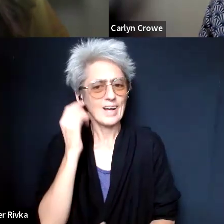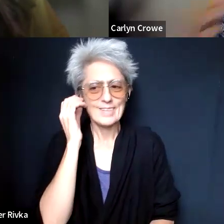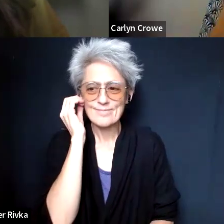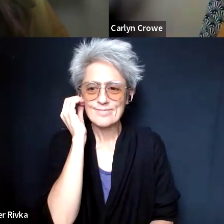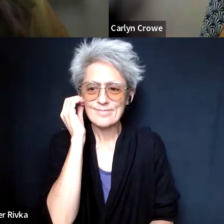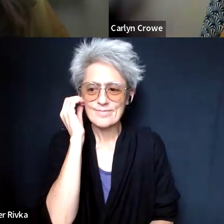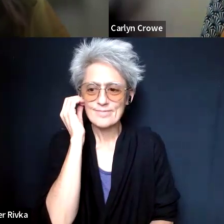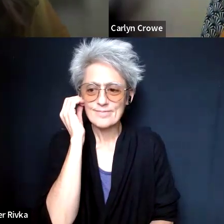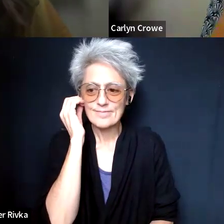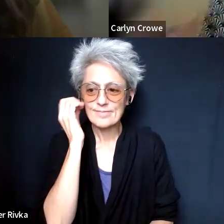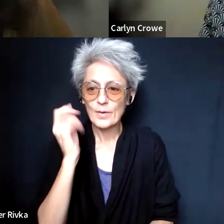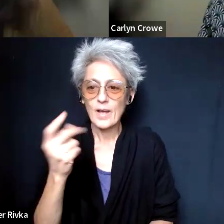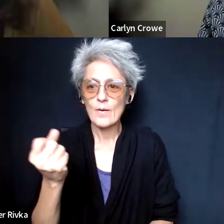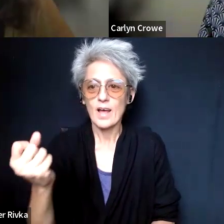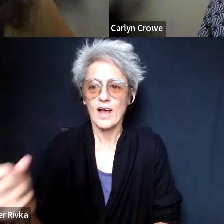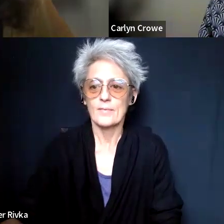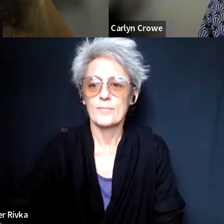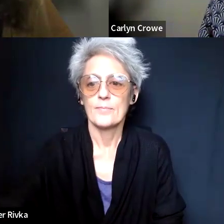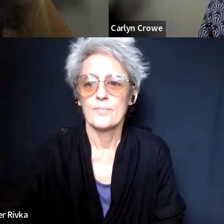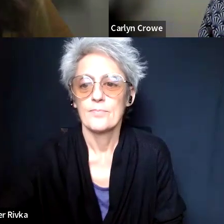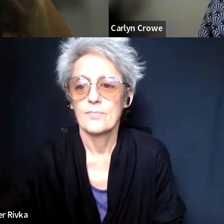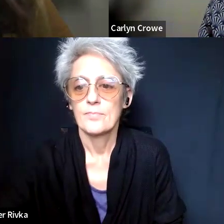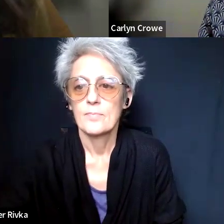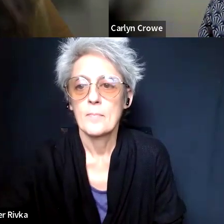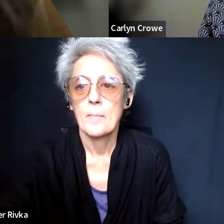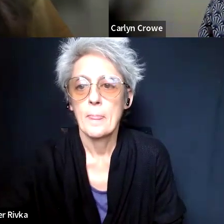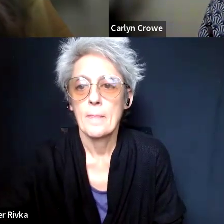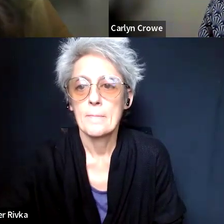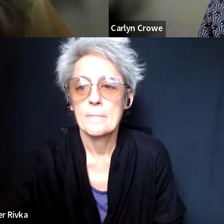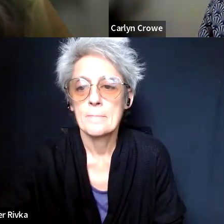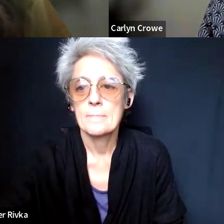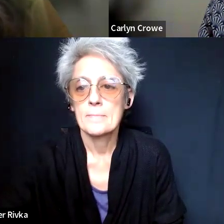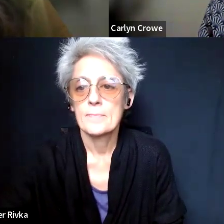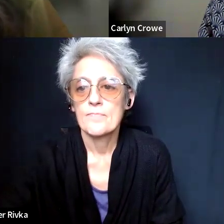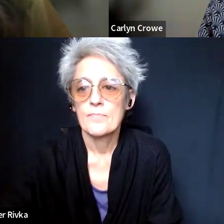Hey, hold on. Now I don't know how to do it on the big screen.